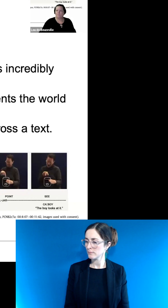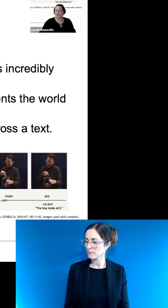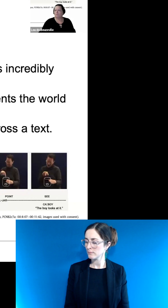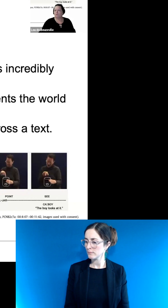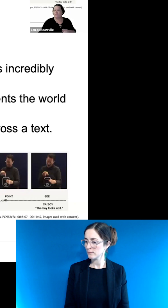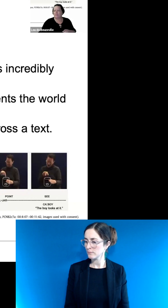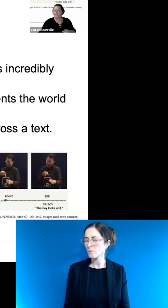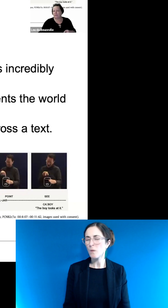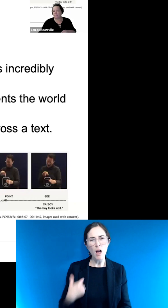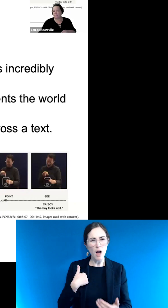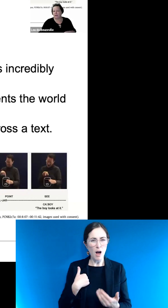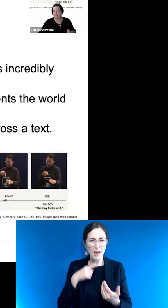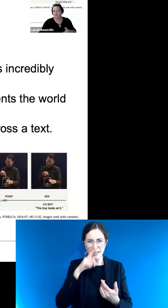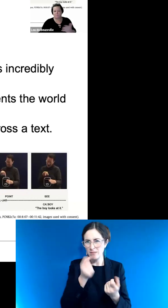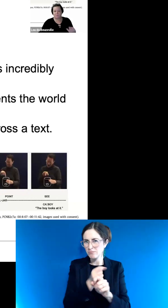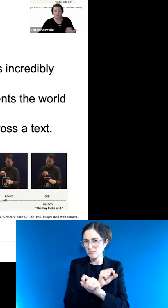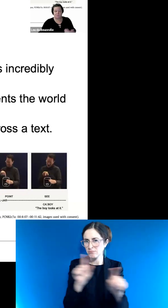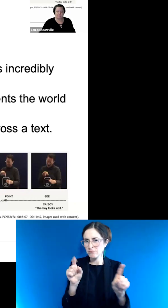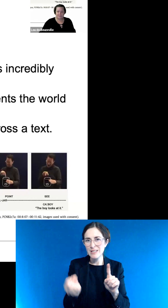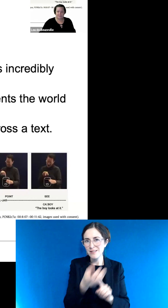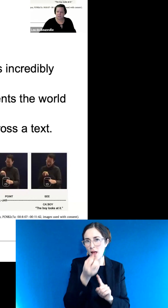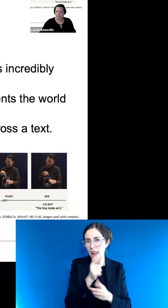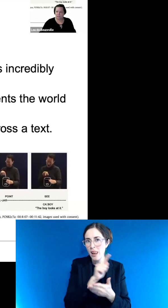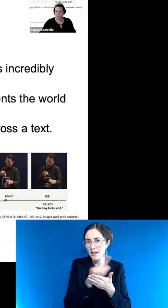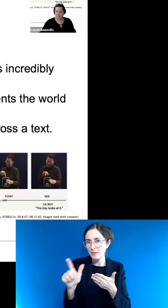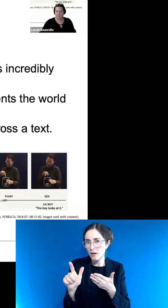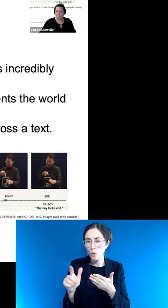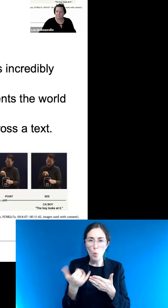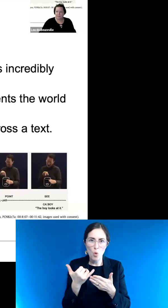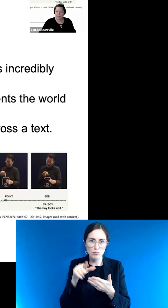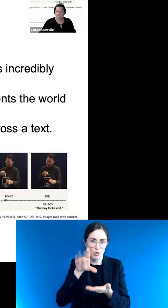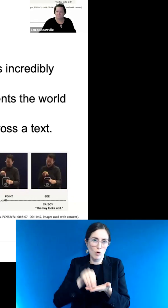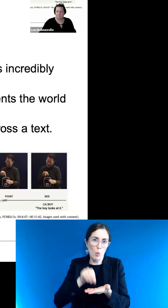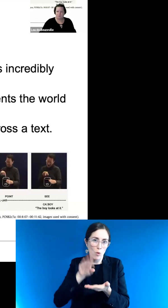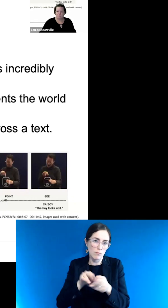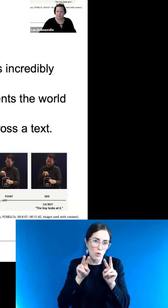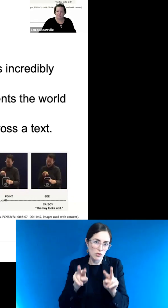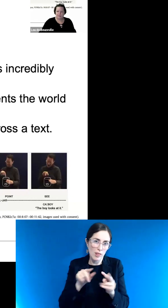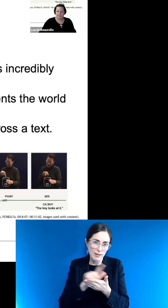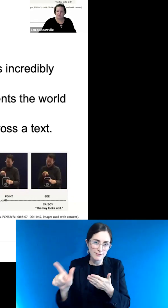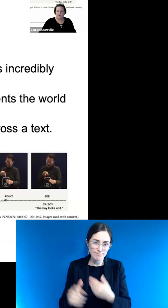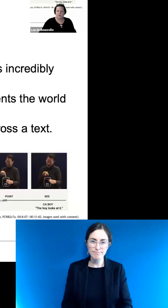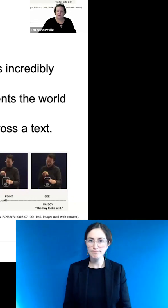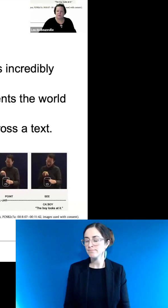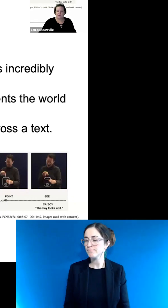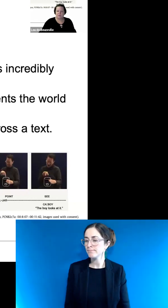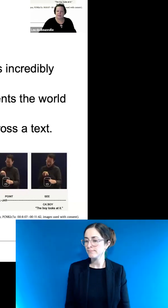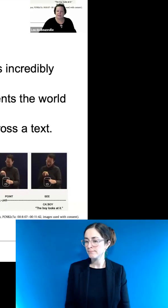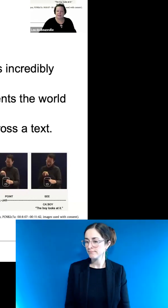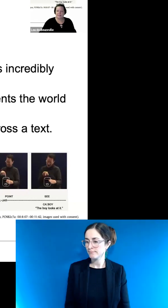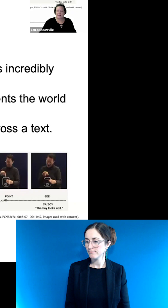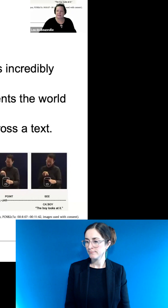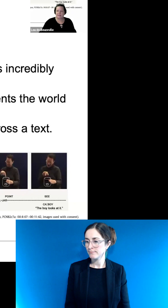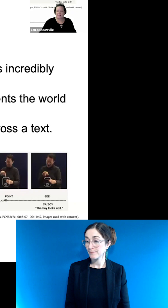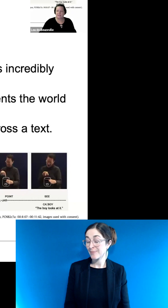So, and I'm also happy to share these slides, although I suppose the presentation's shared as well, if people want. So the